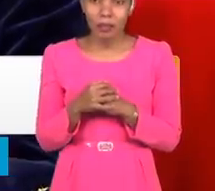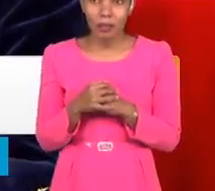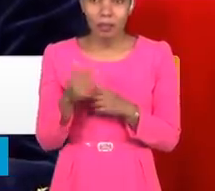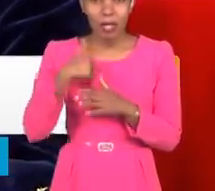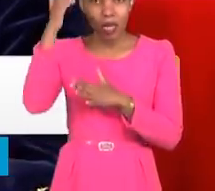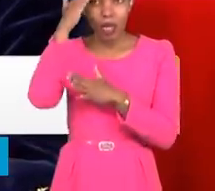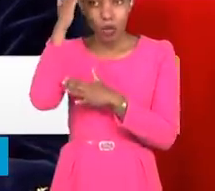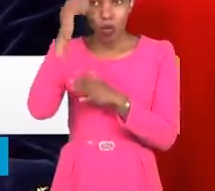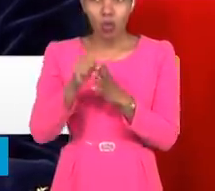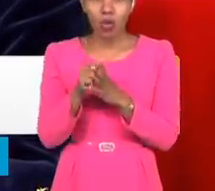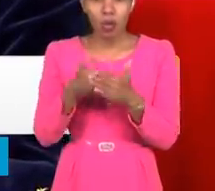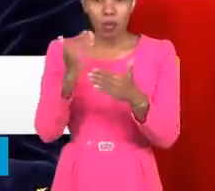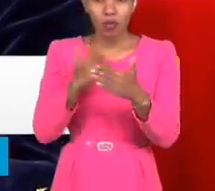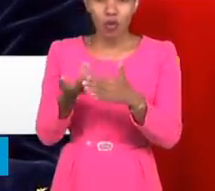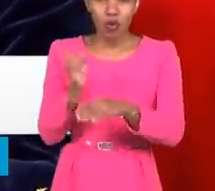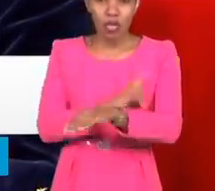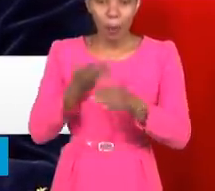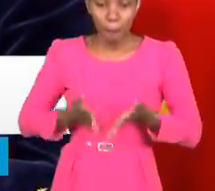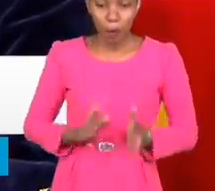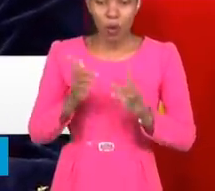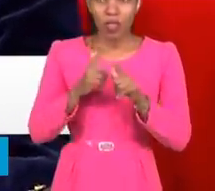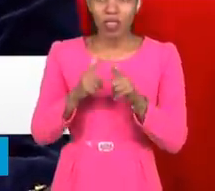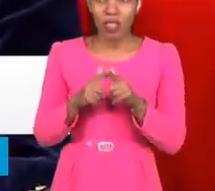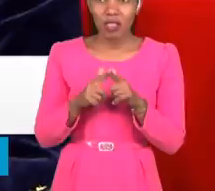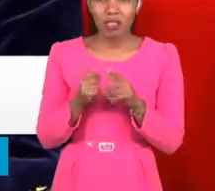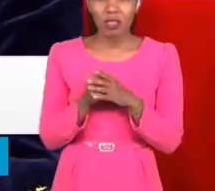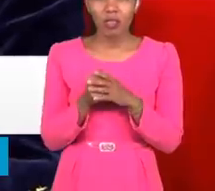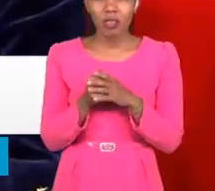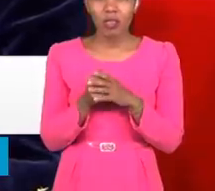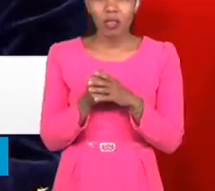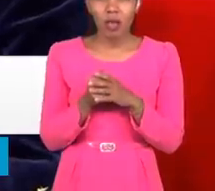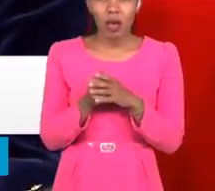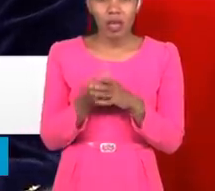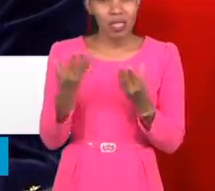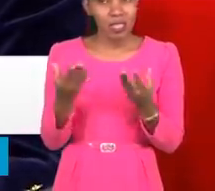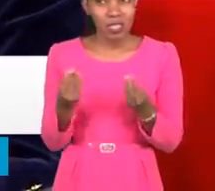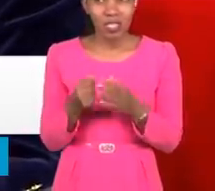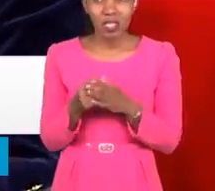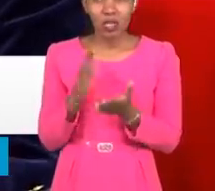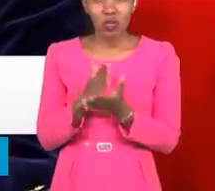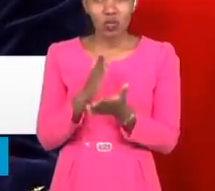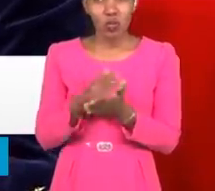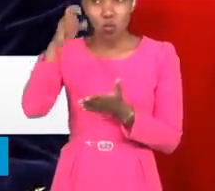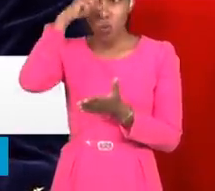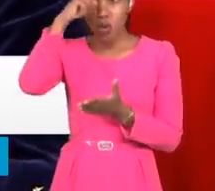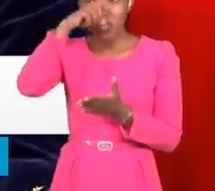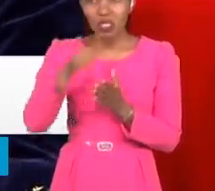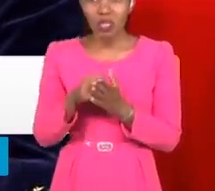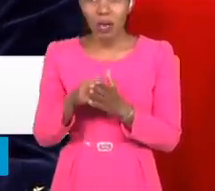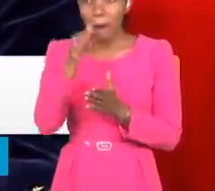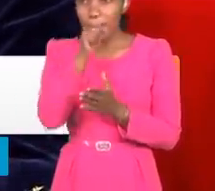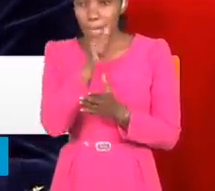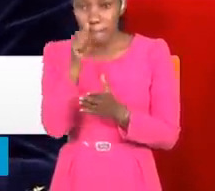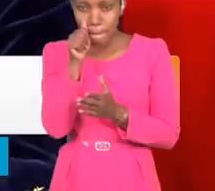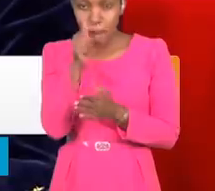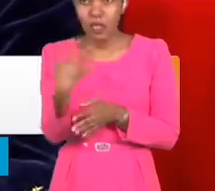I know the D-Day delivery is not always seamless, as maybe someone can think. No. Is it wise we just have to be private with our matters